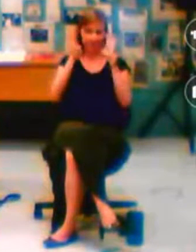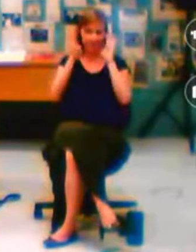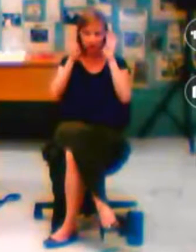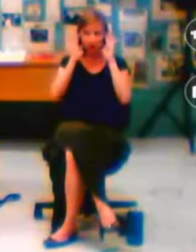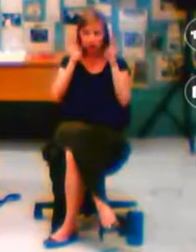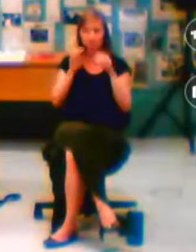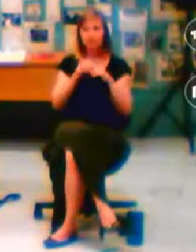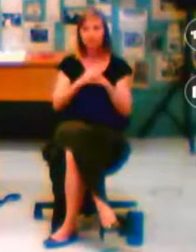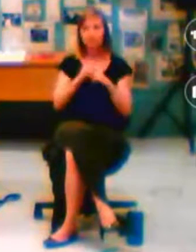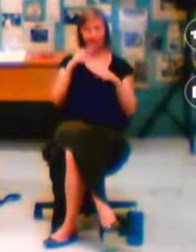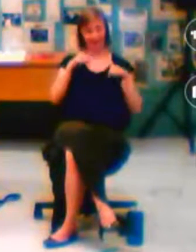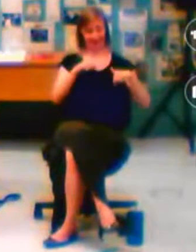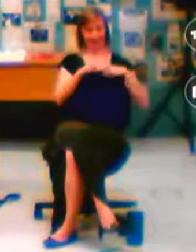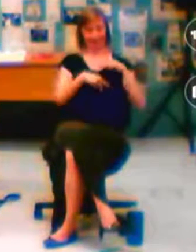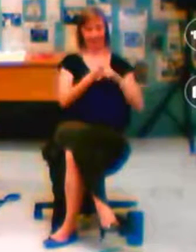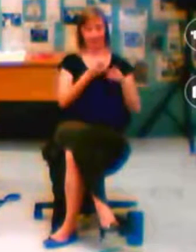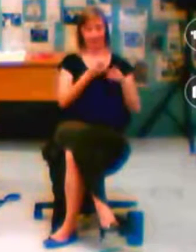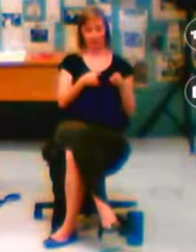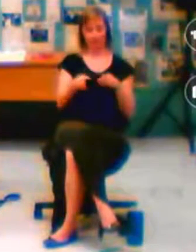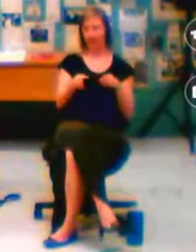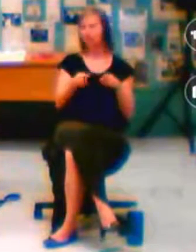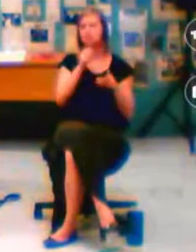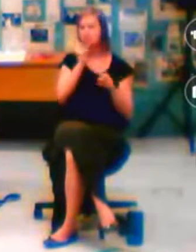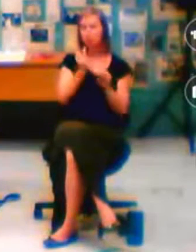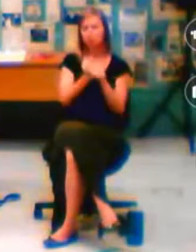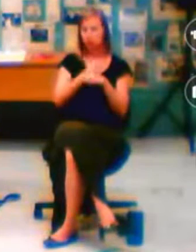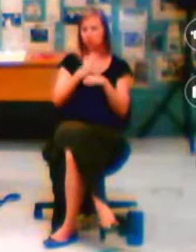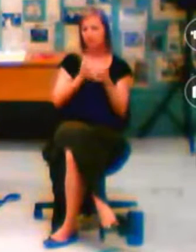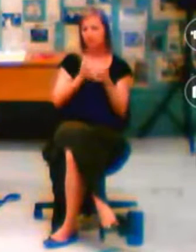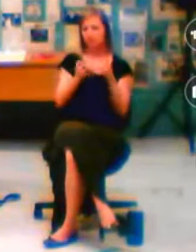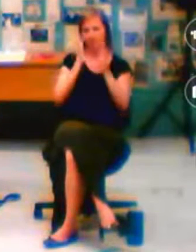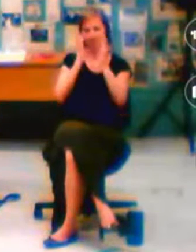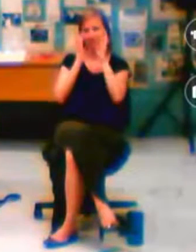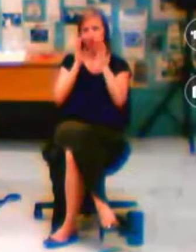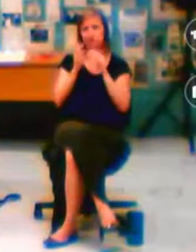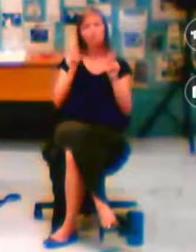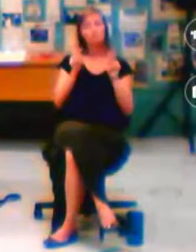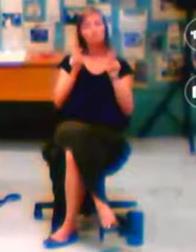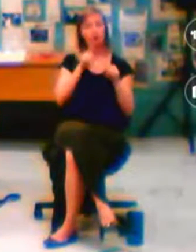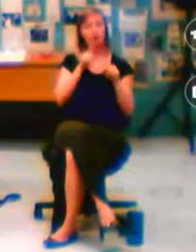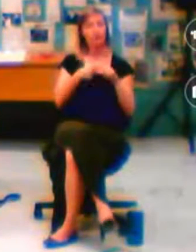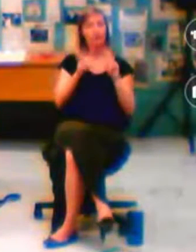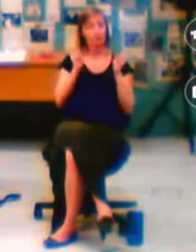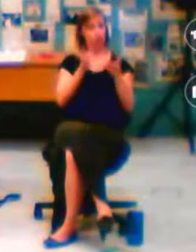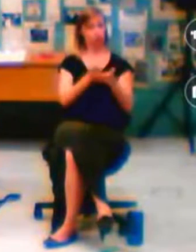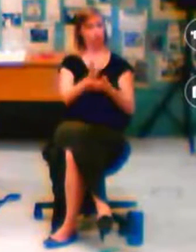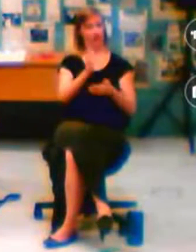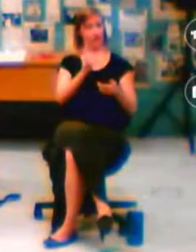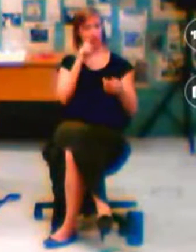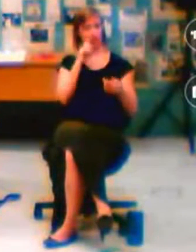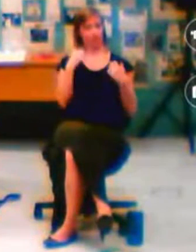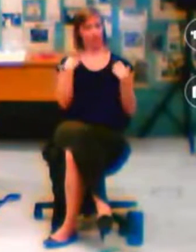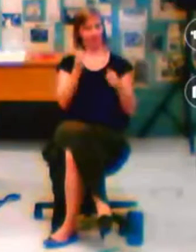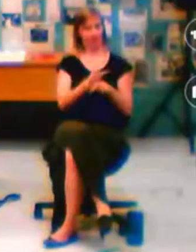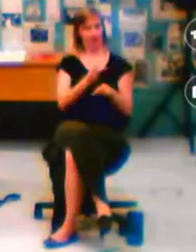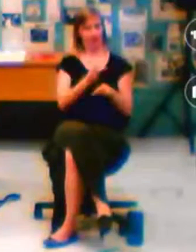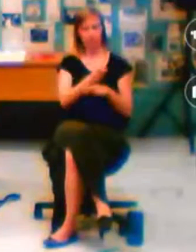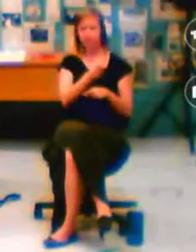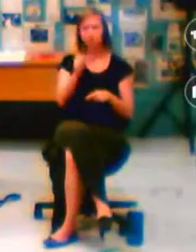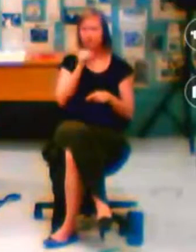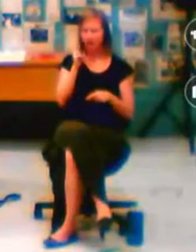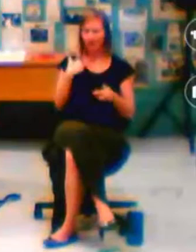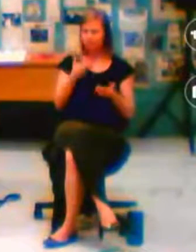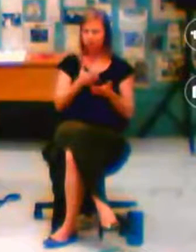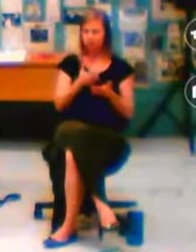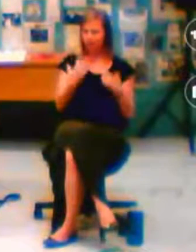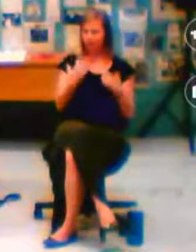waivers they thought they would get. So that's a big difference. in terms of innovation, all I can say